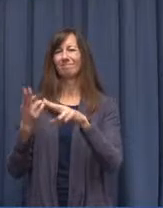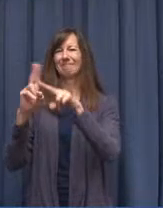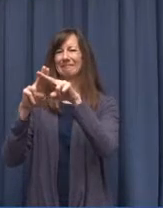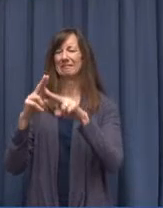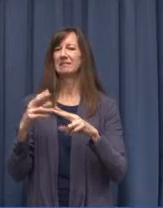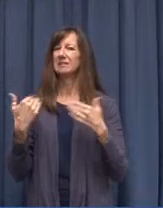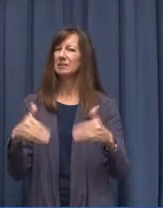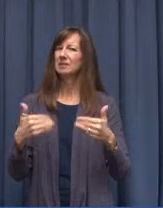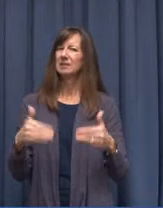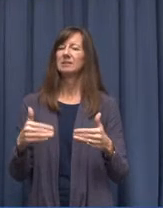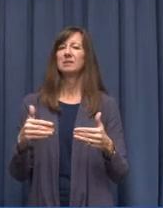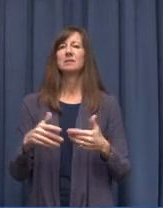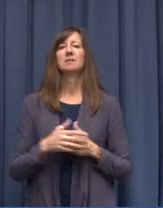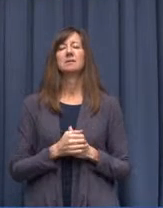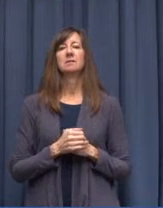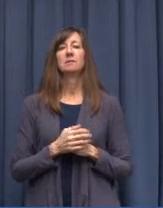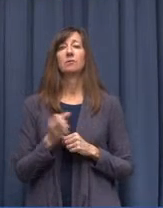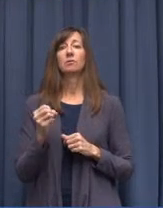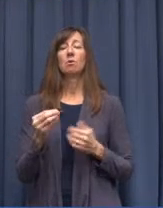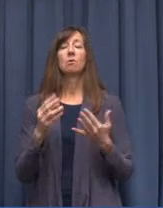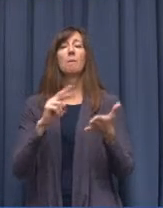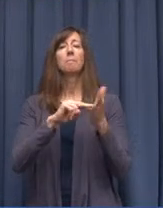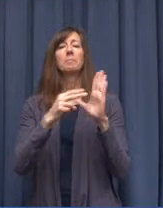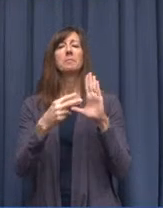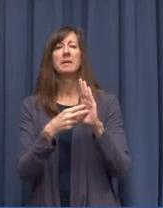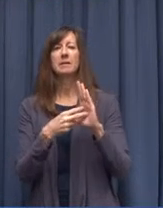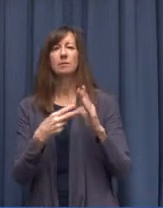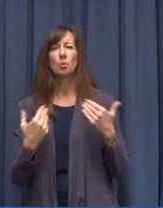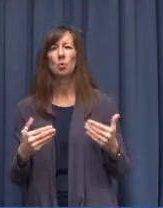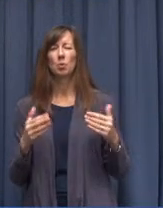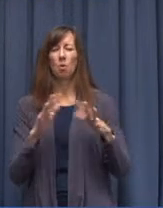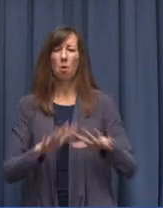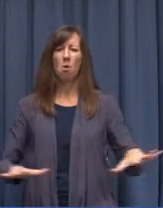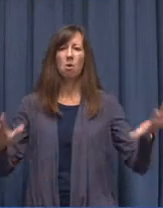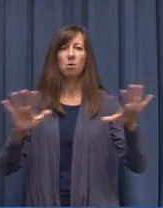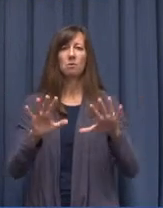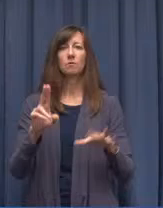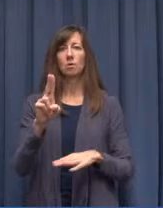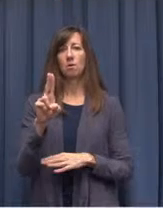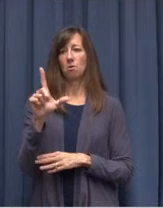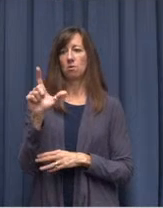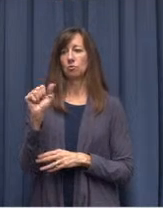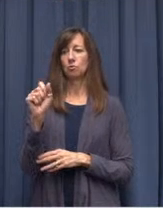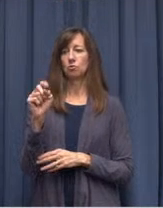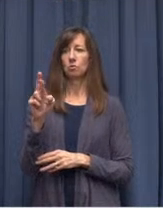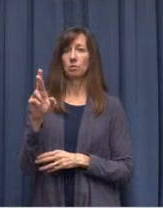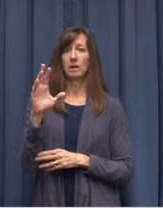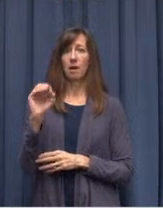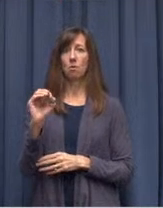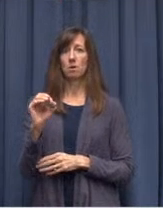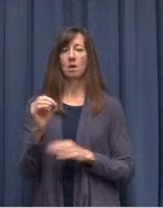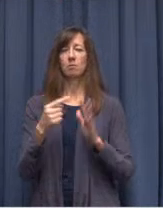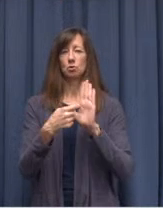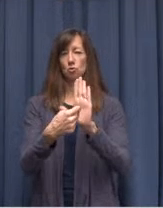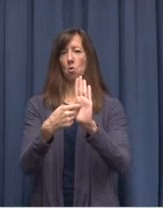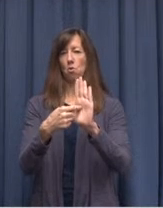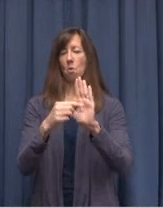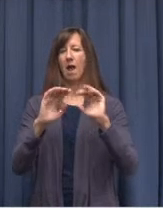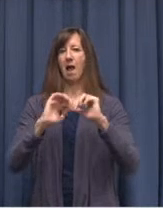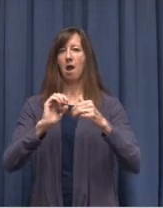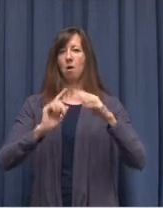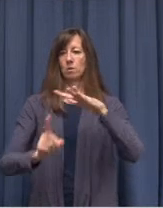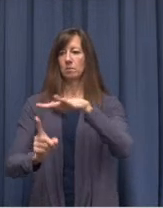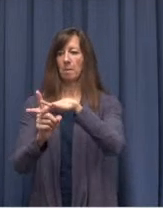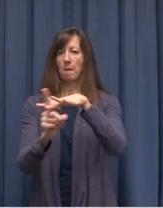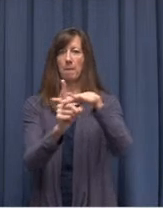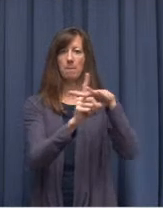is a geographic view of how this is now playing out in the county. So we're going to put up a map. This map is available, of course, on